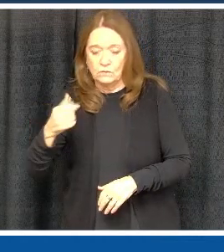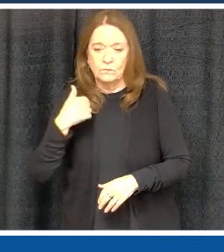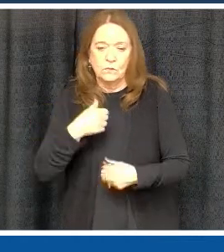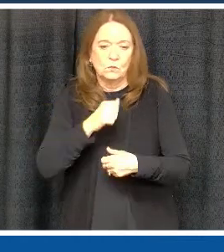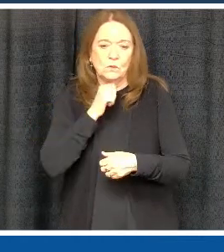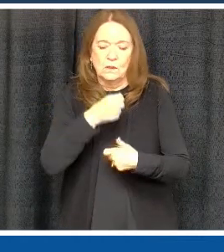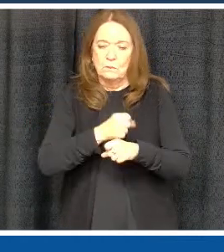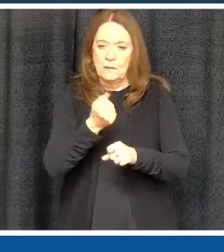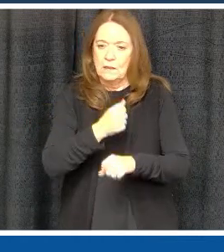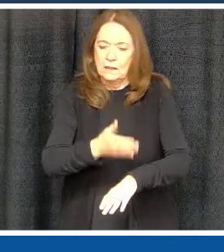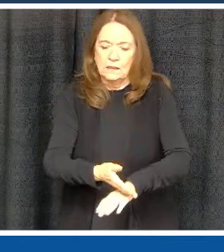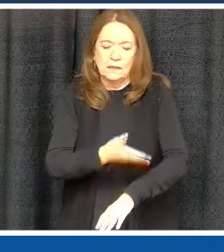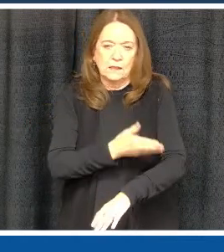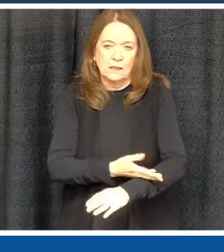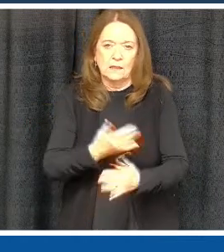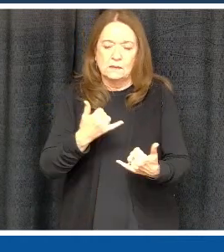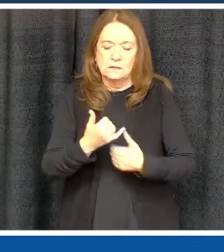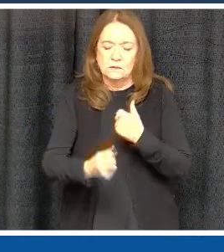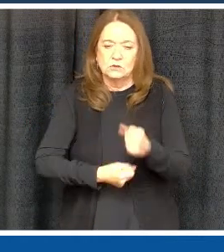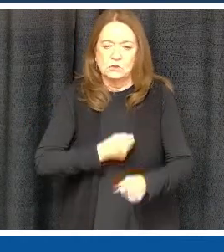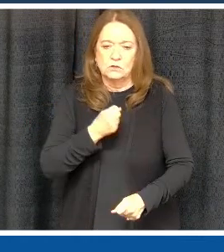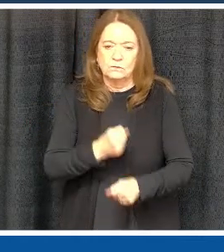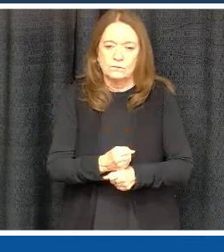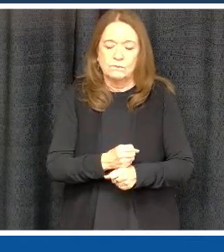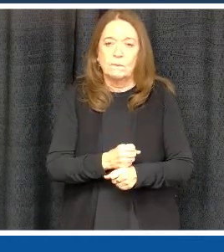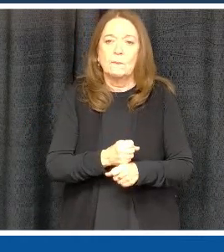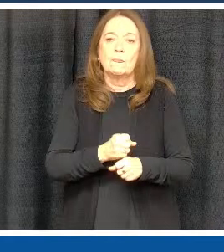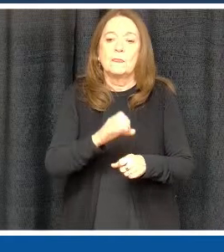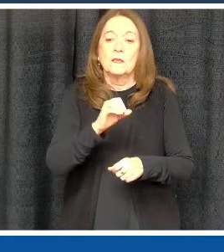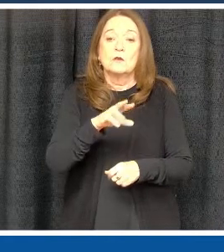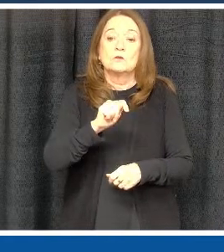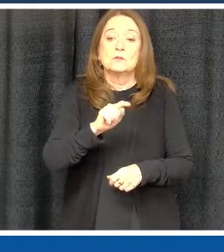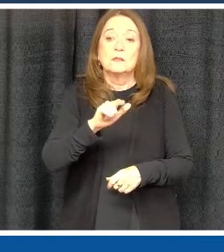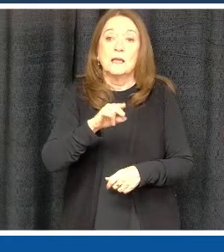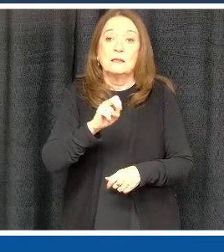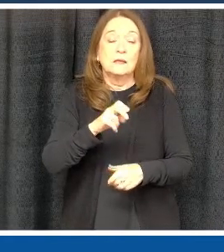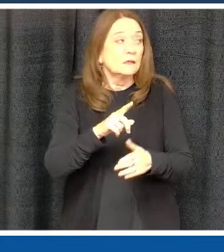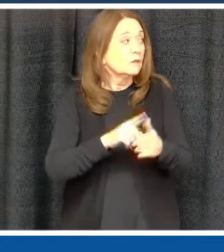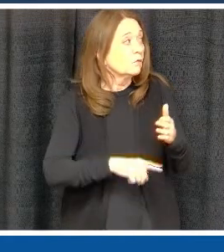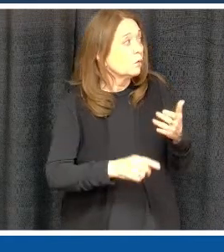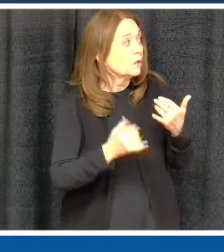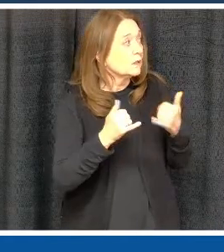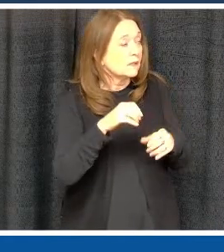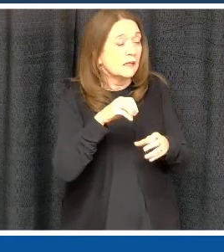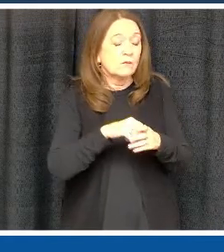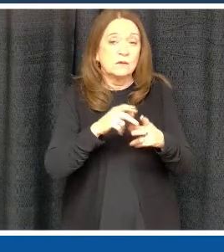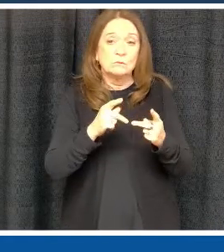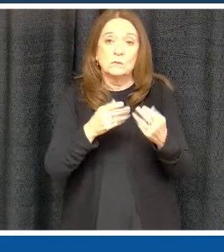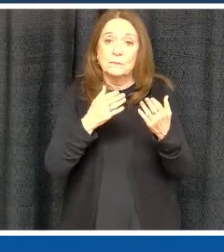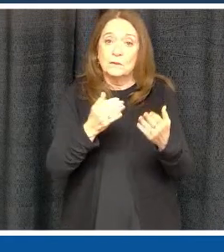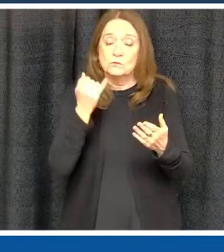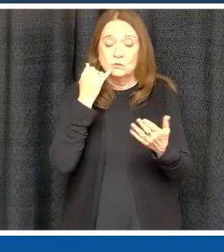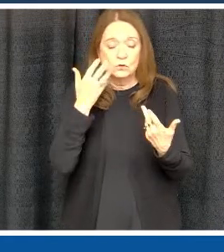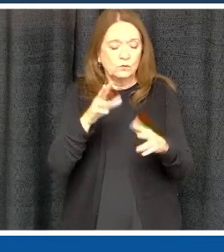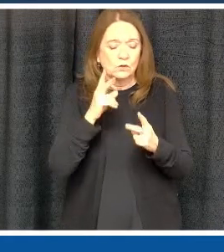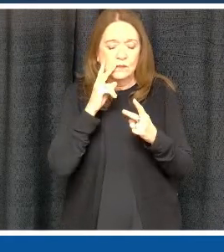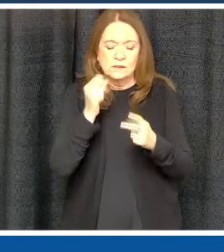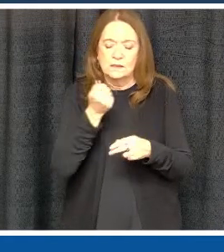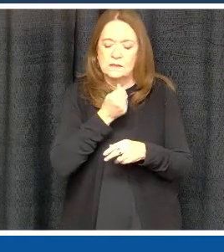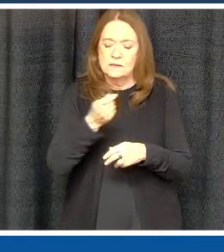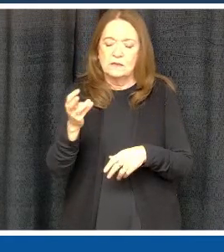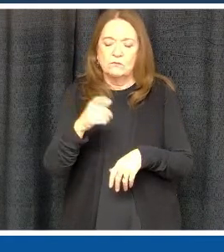no gains this year. Here's an outline of what is in the proposal. You guys have all seen it several